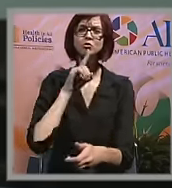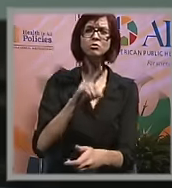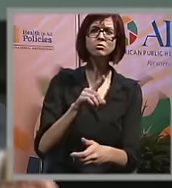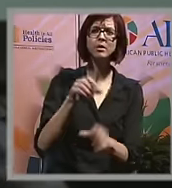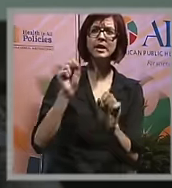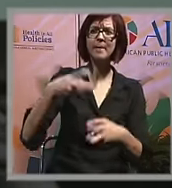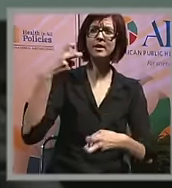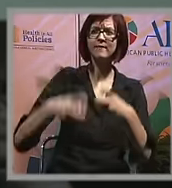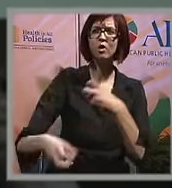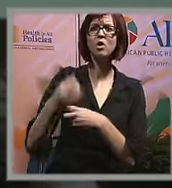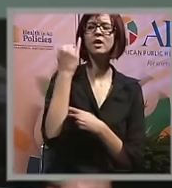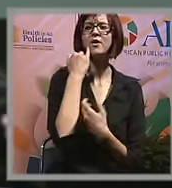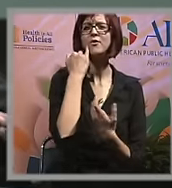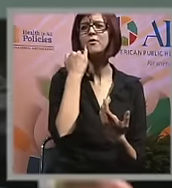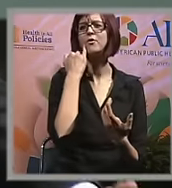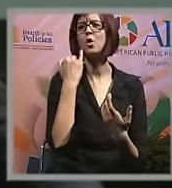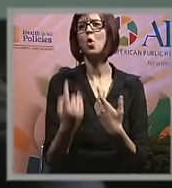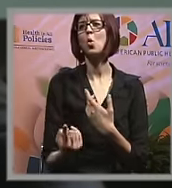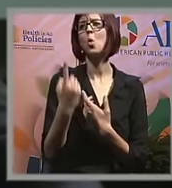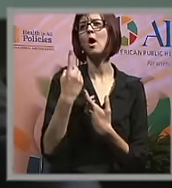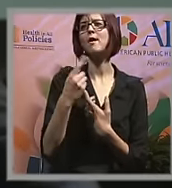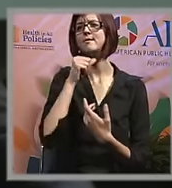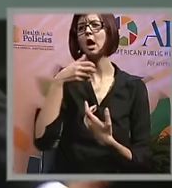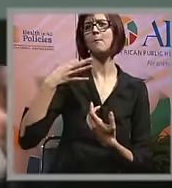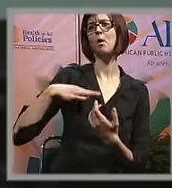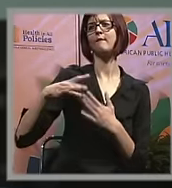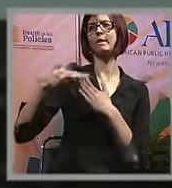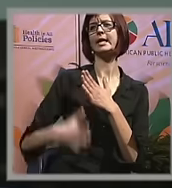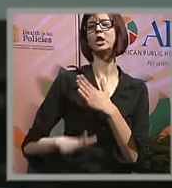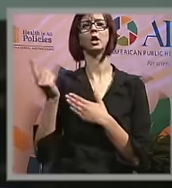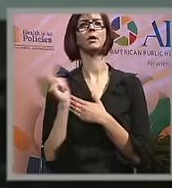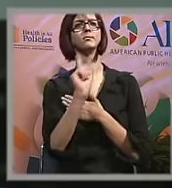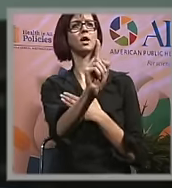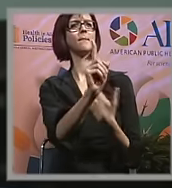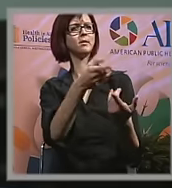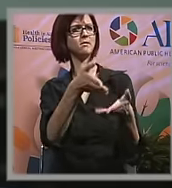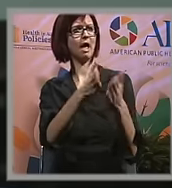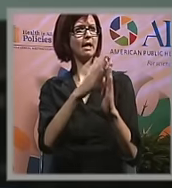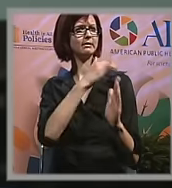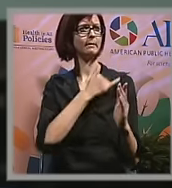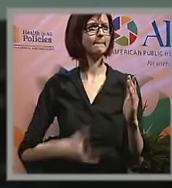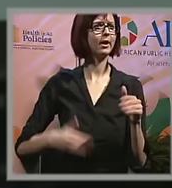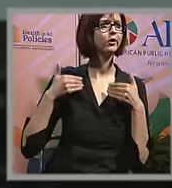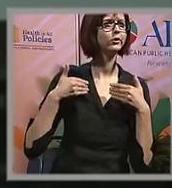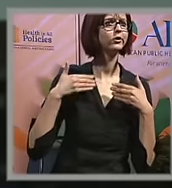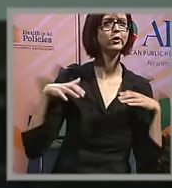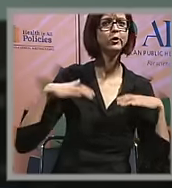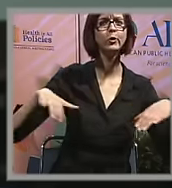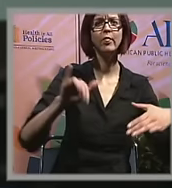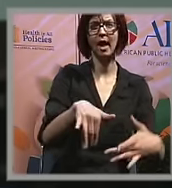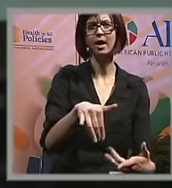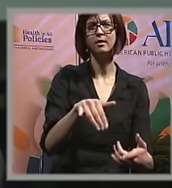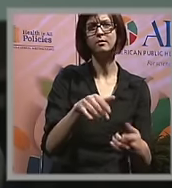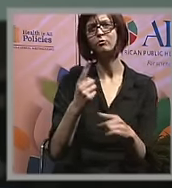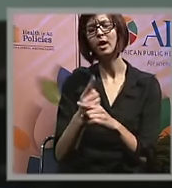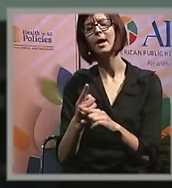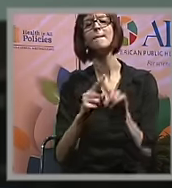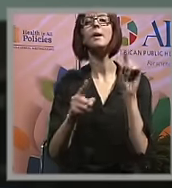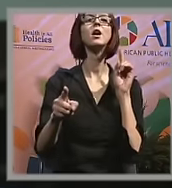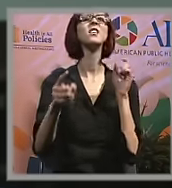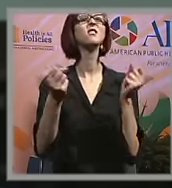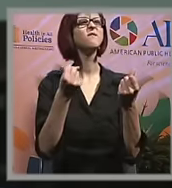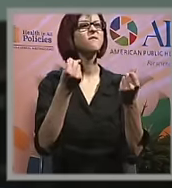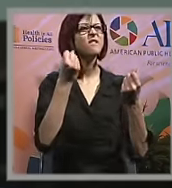know, if one nonprofit leader comes up and asks the mayor to do that. But if